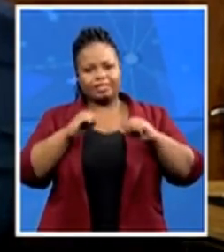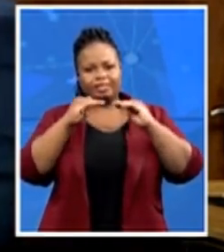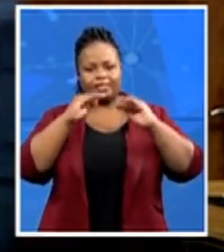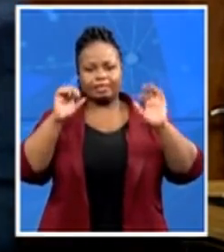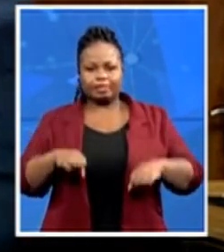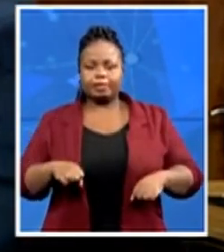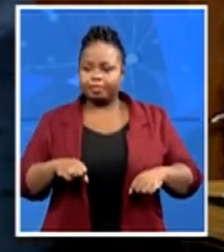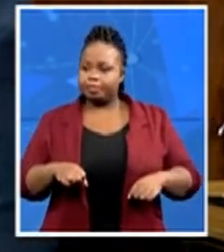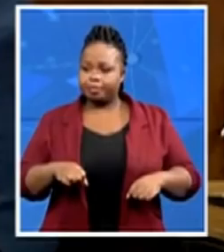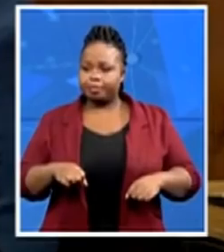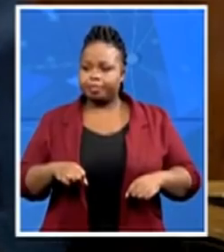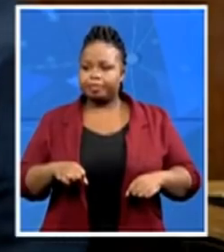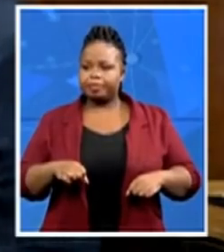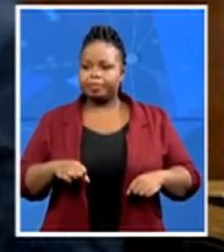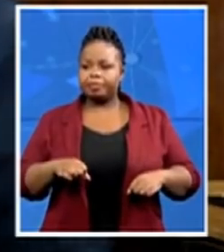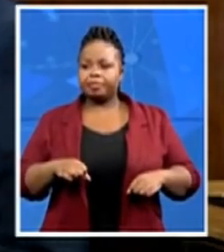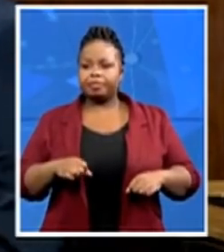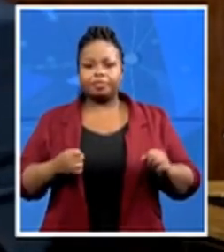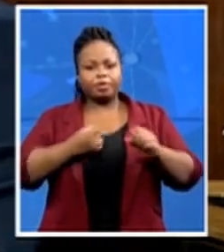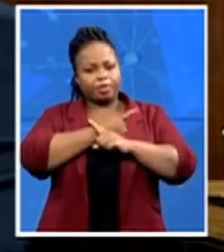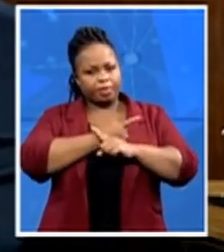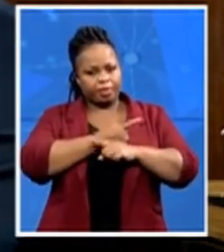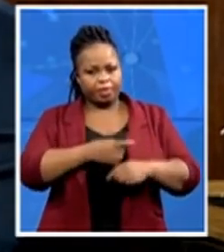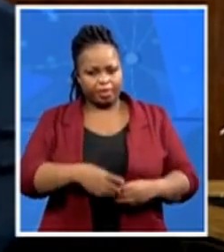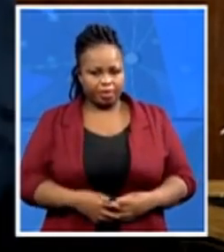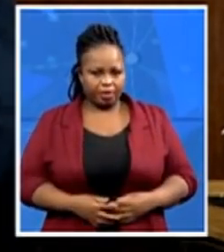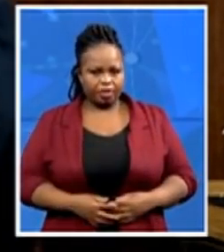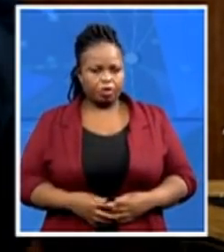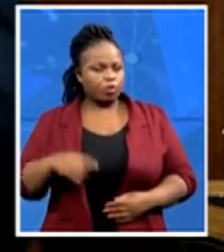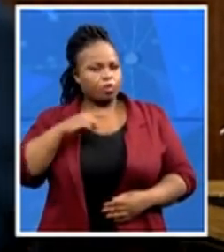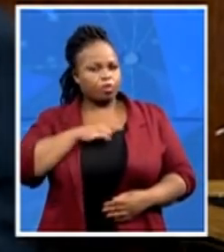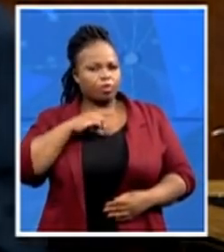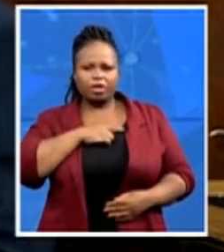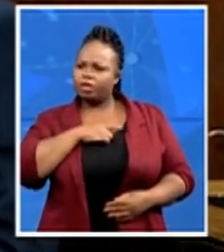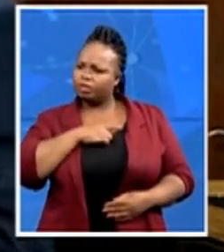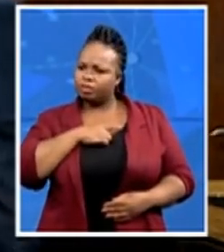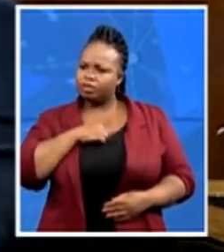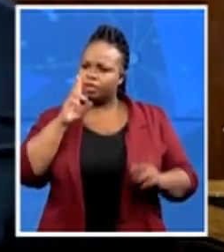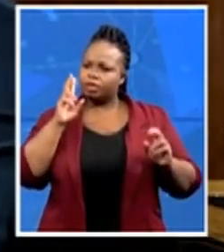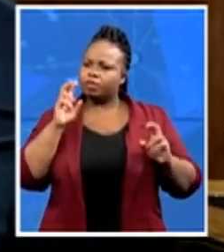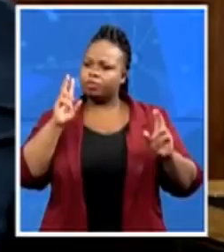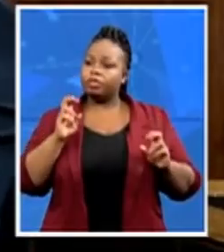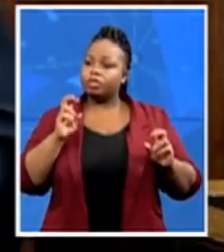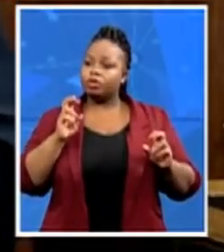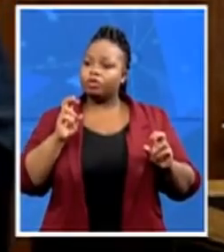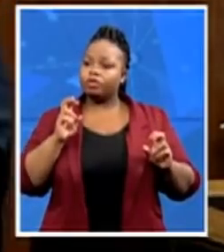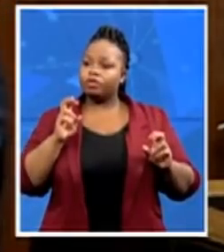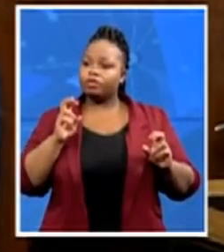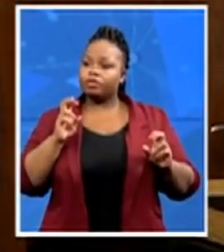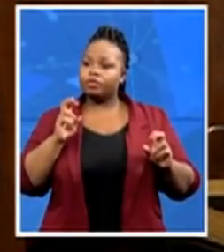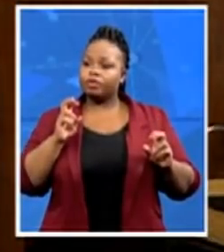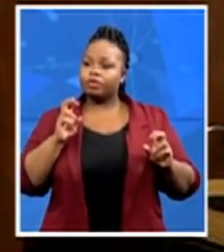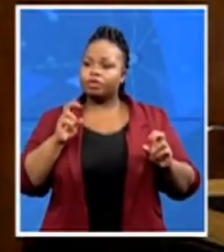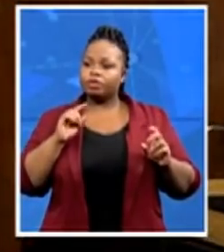Because on the matter that they are on bail is after this. Well, that cannot be reversed, and that's where, with due respect to my colleagues,